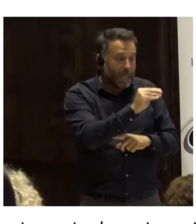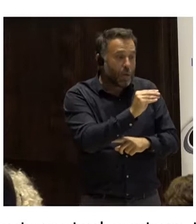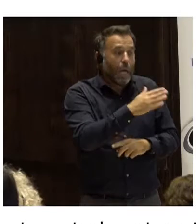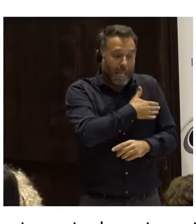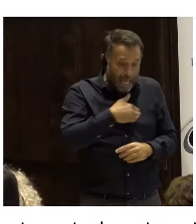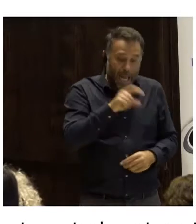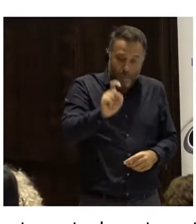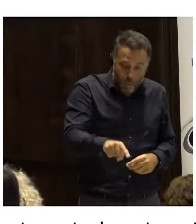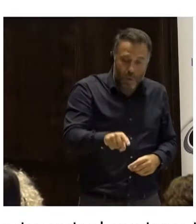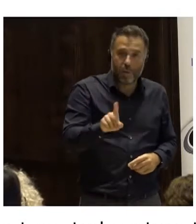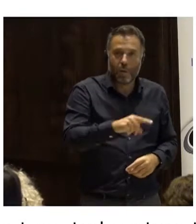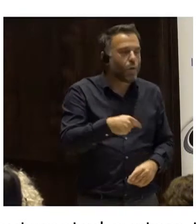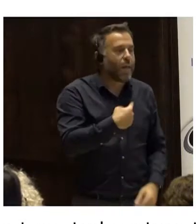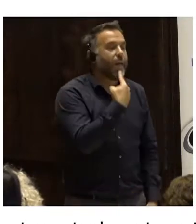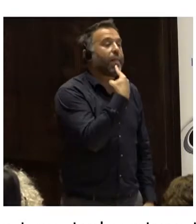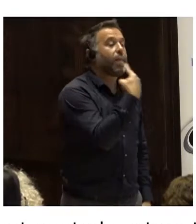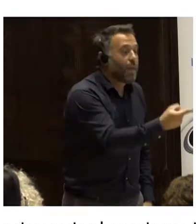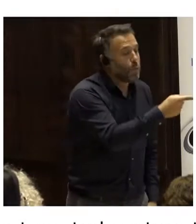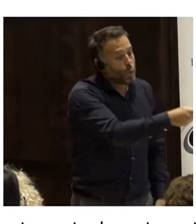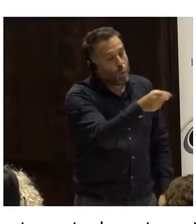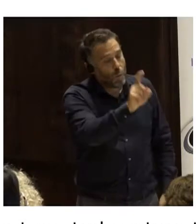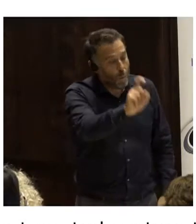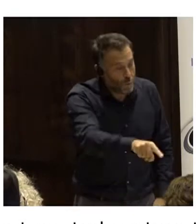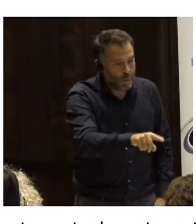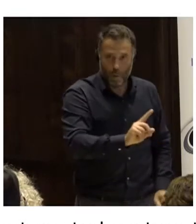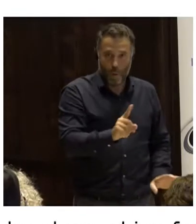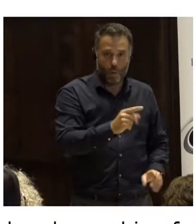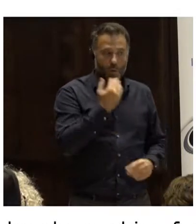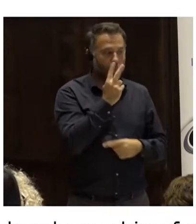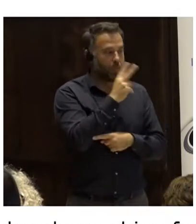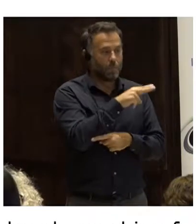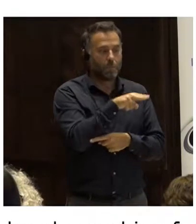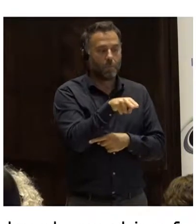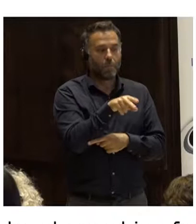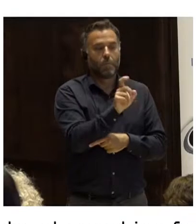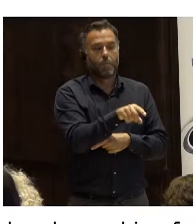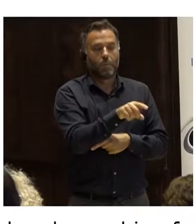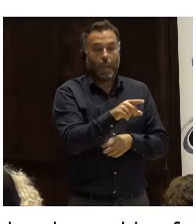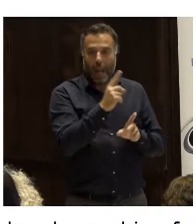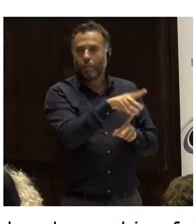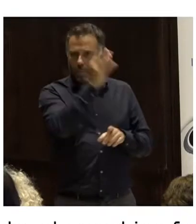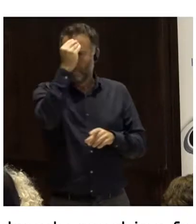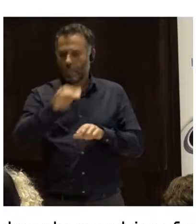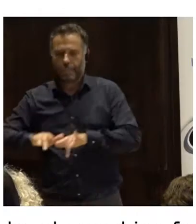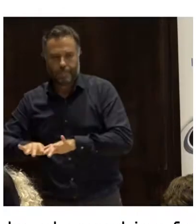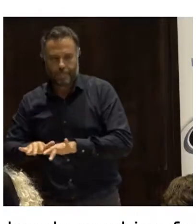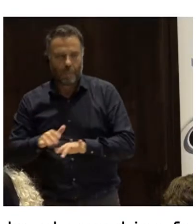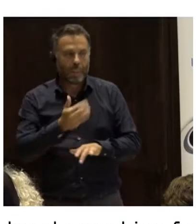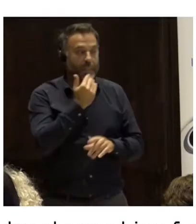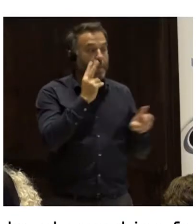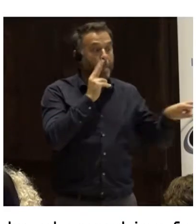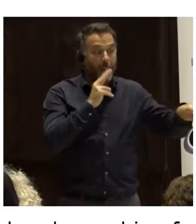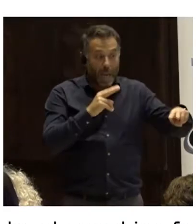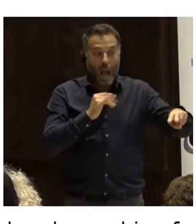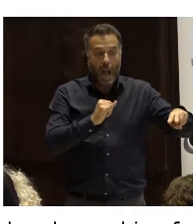the switch. Or if they're looking at the switch, they're probably going to reach for it. So there's a lot of intelligence that we